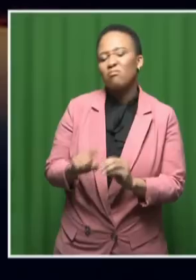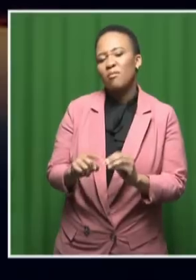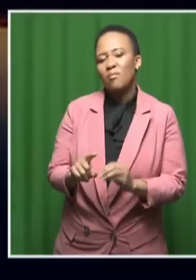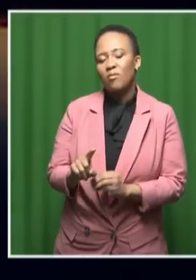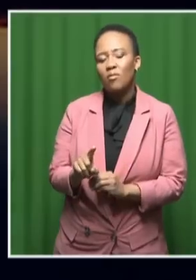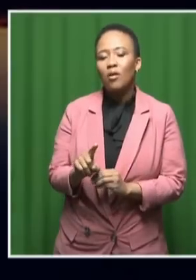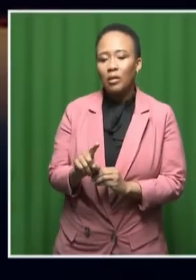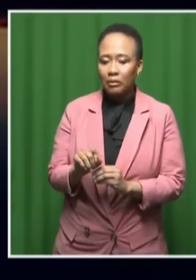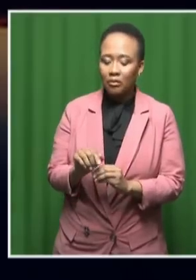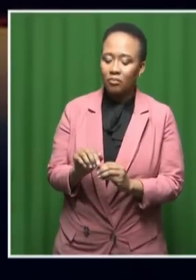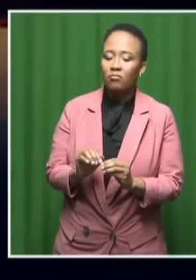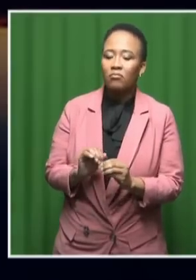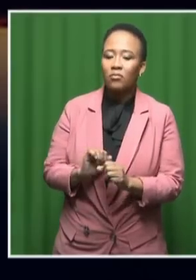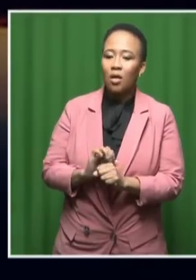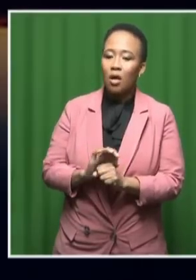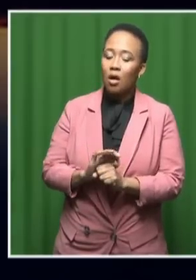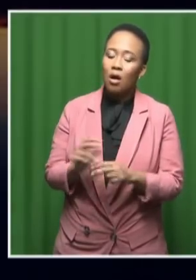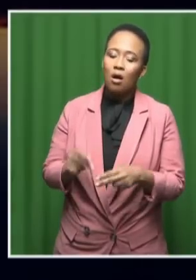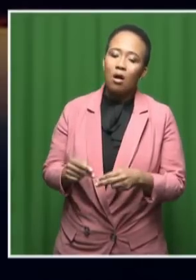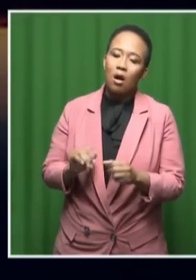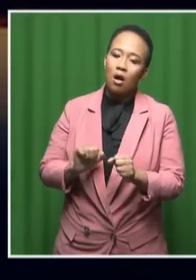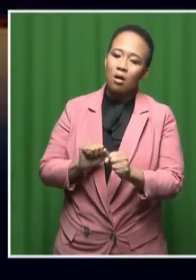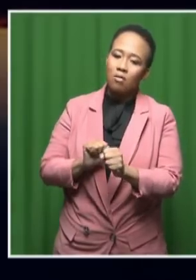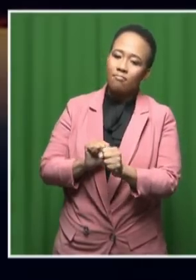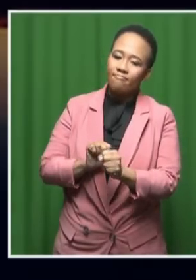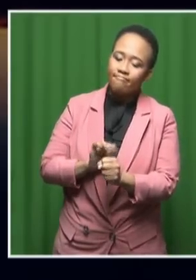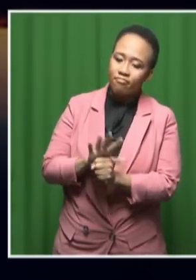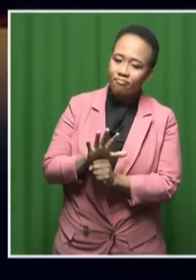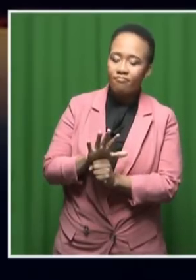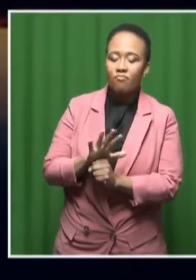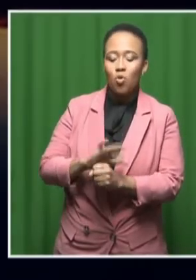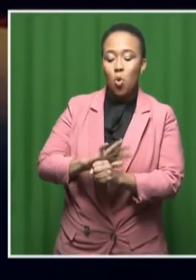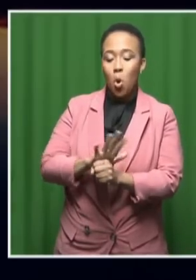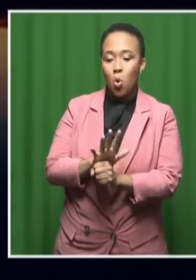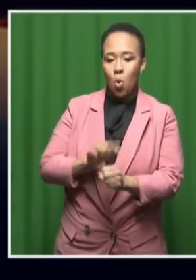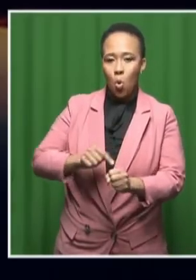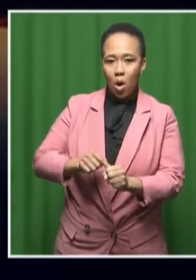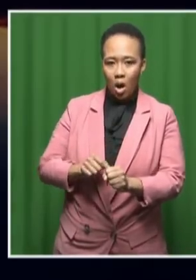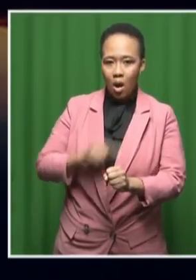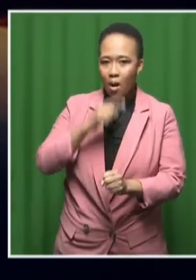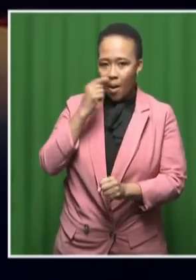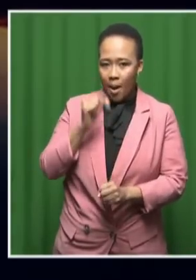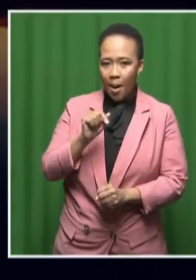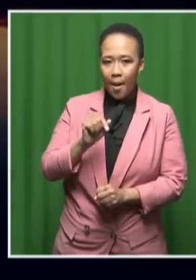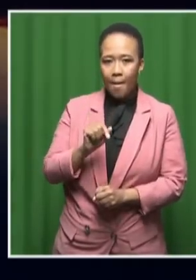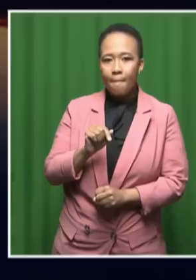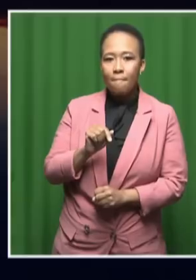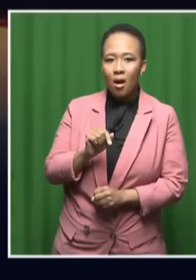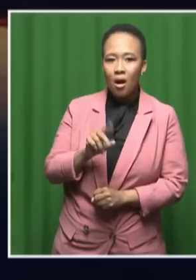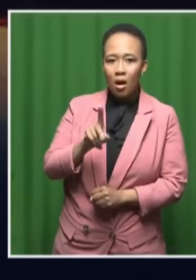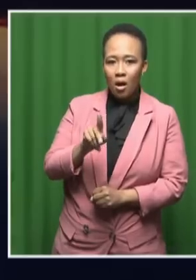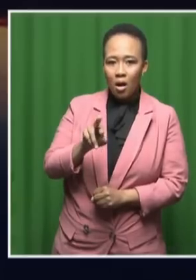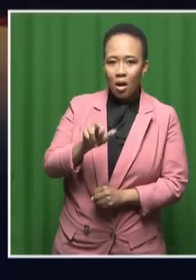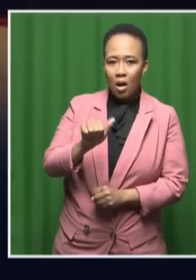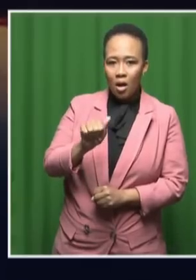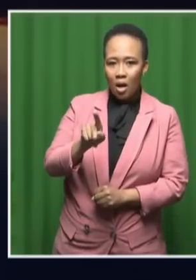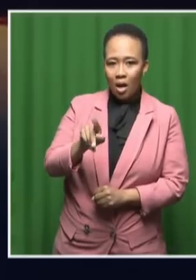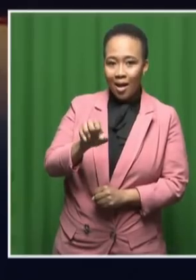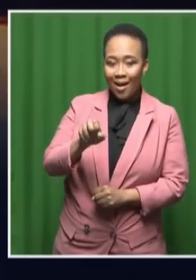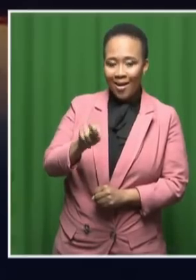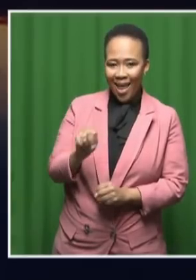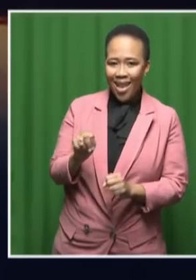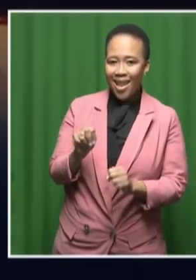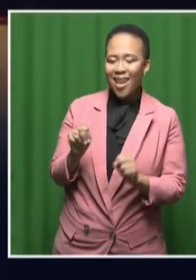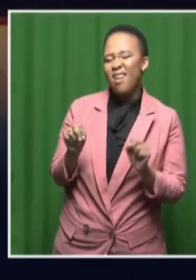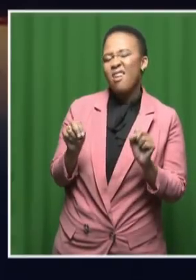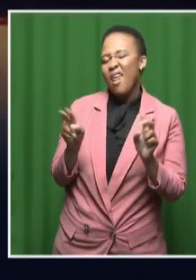a highly transmissible variant of COVID-19 nicknamed the Kraken. Now, it is nicknamed so by some